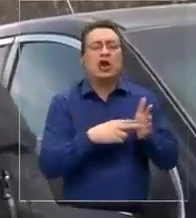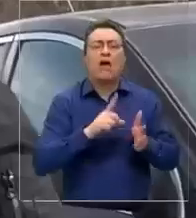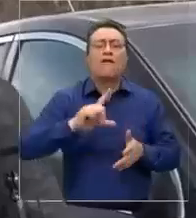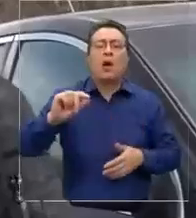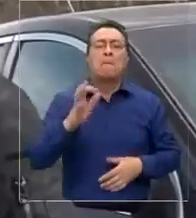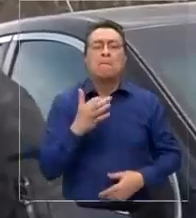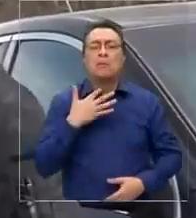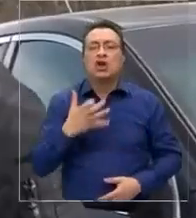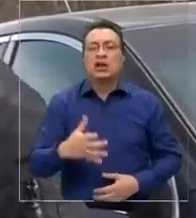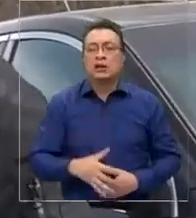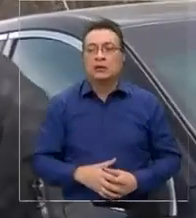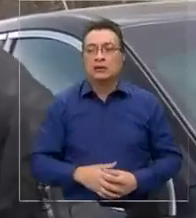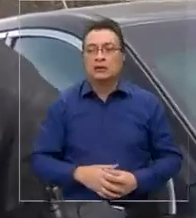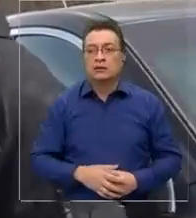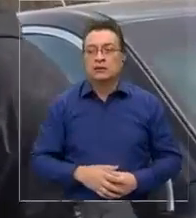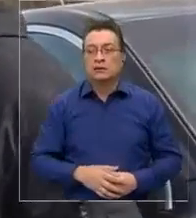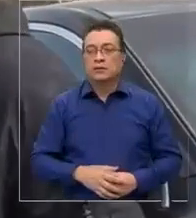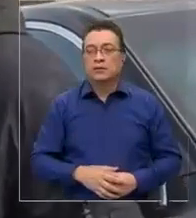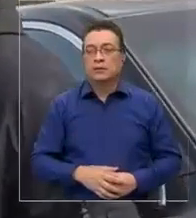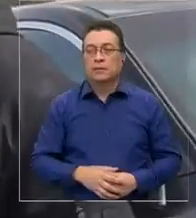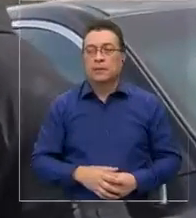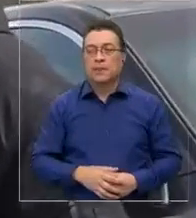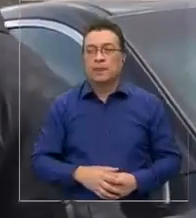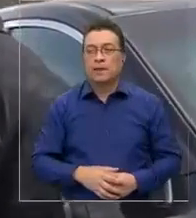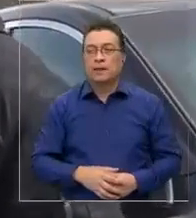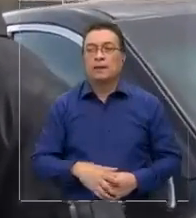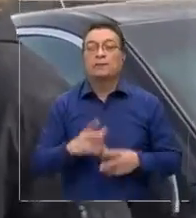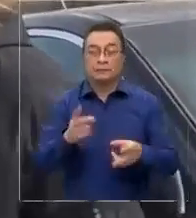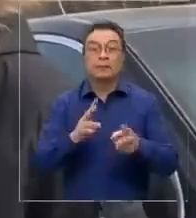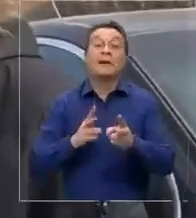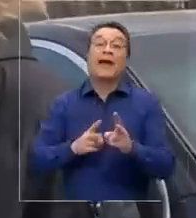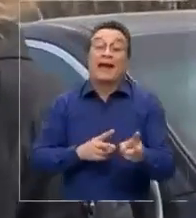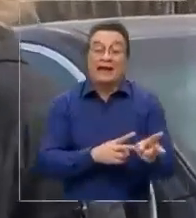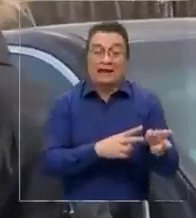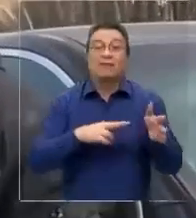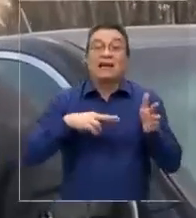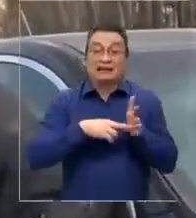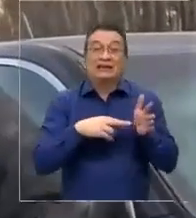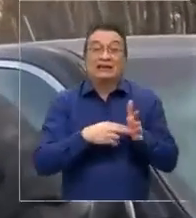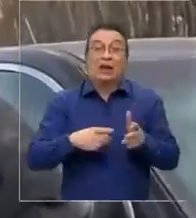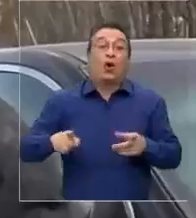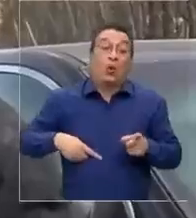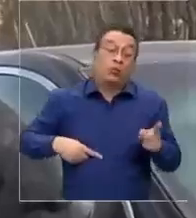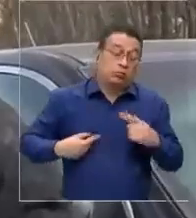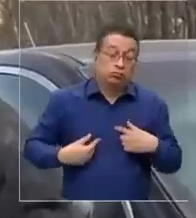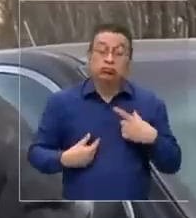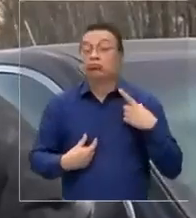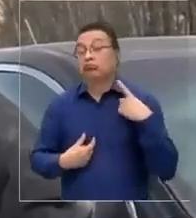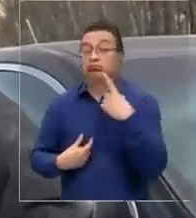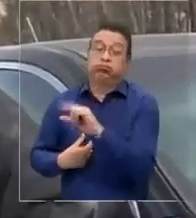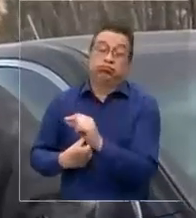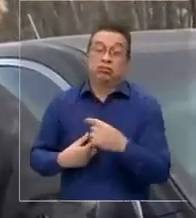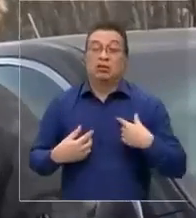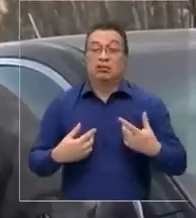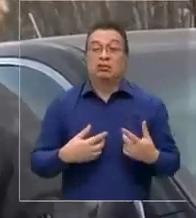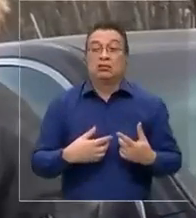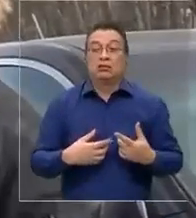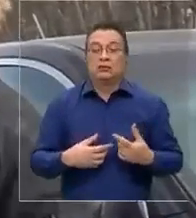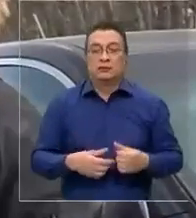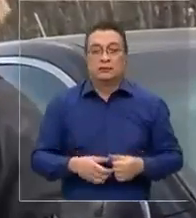lugar? Because the war in Syria was. Por la guerra en Siria. So you have to